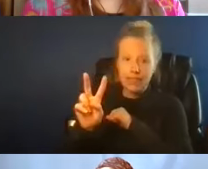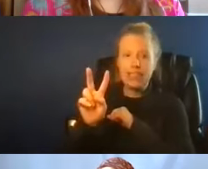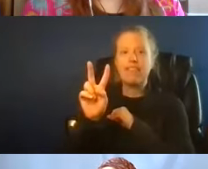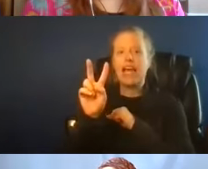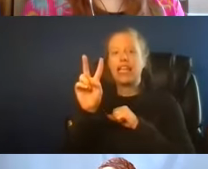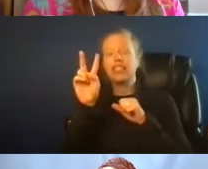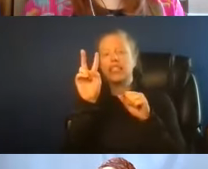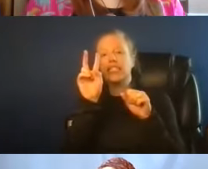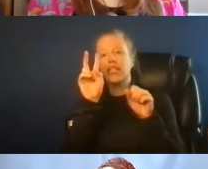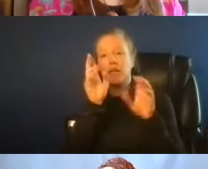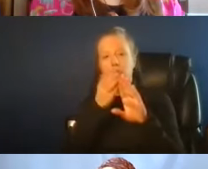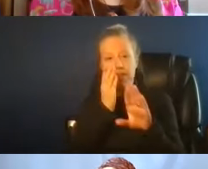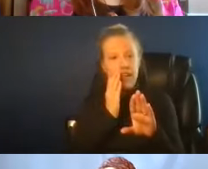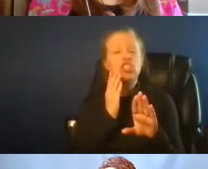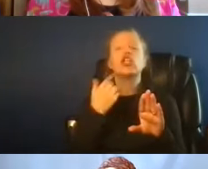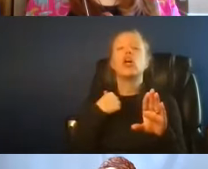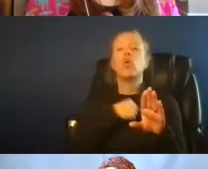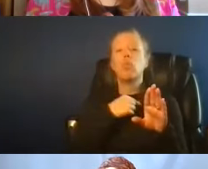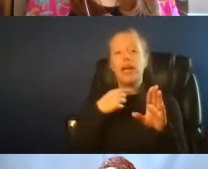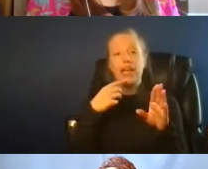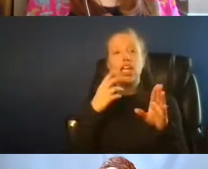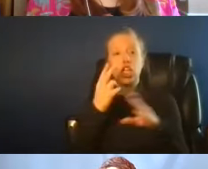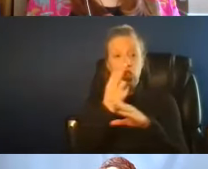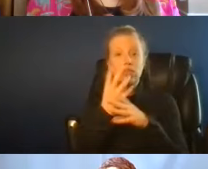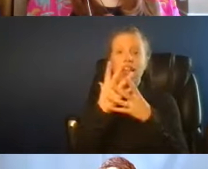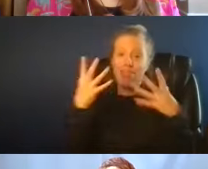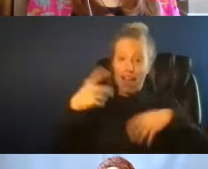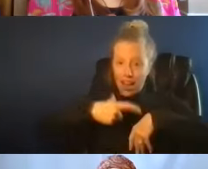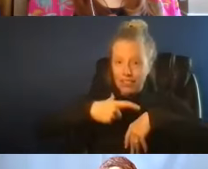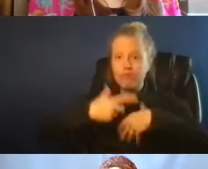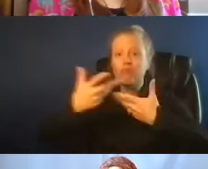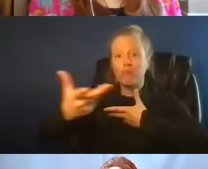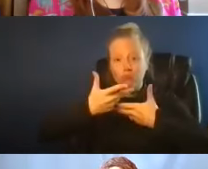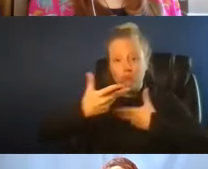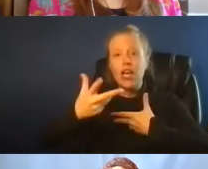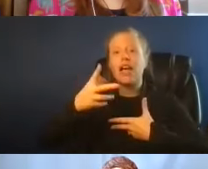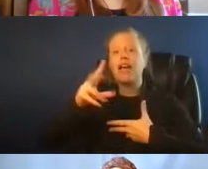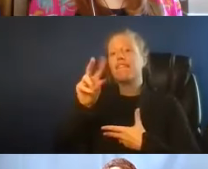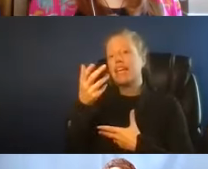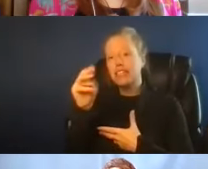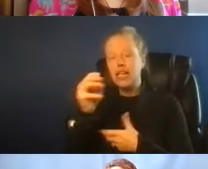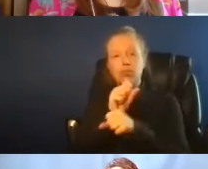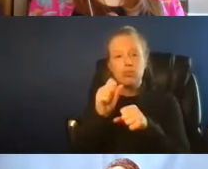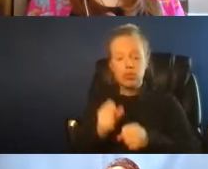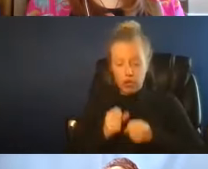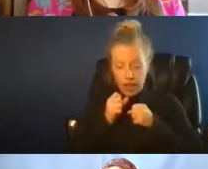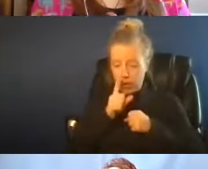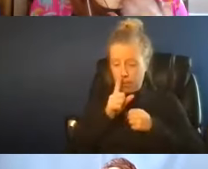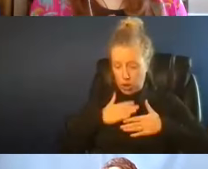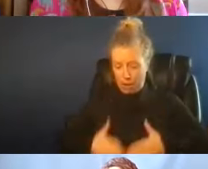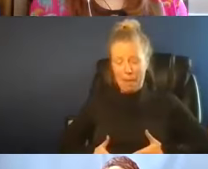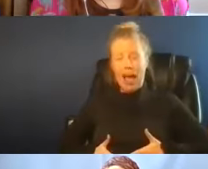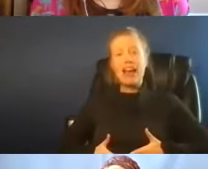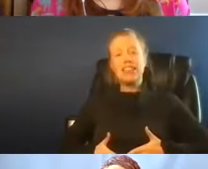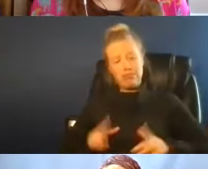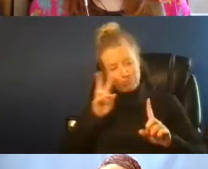survivor advocacy, we spend a lot of time working with victim survivors to make sure their bodies are safe, that